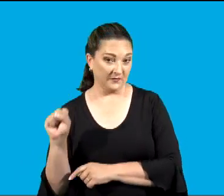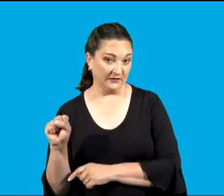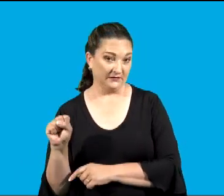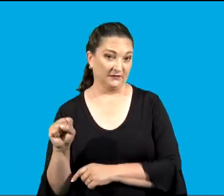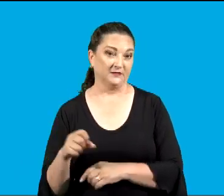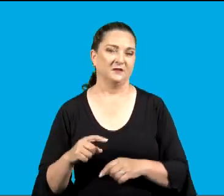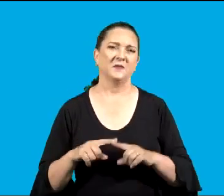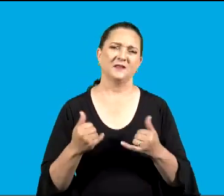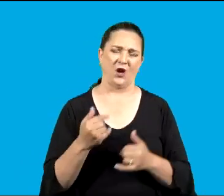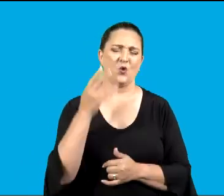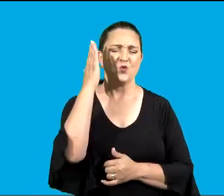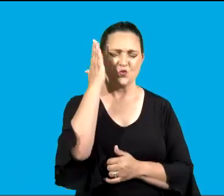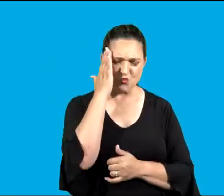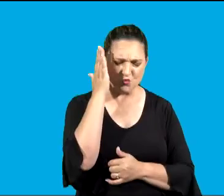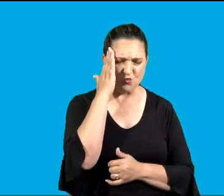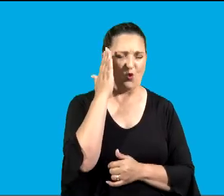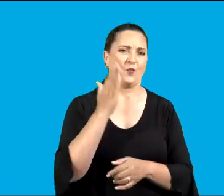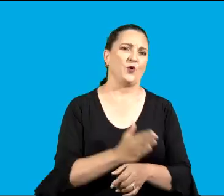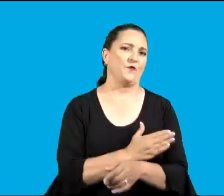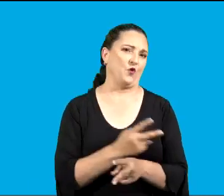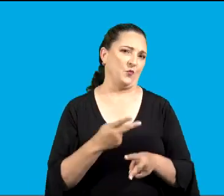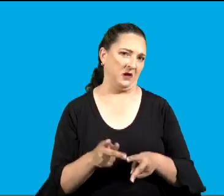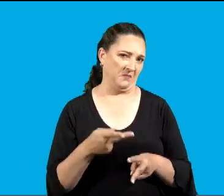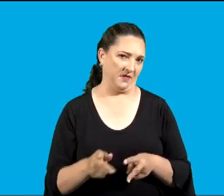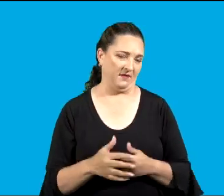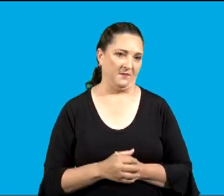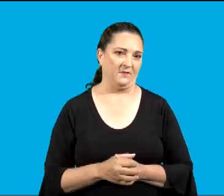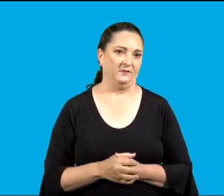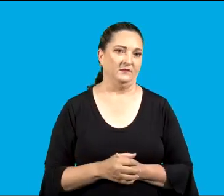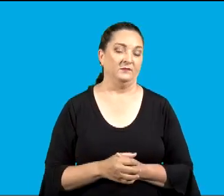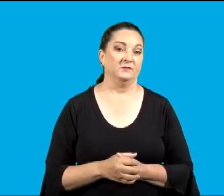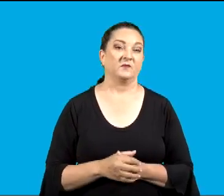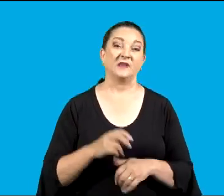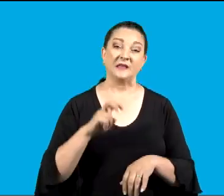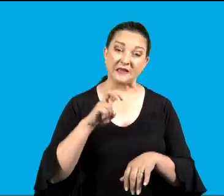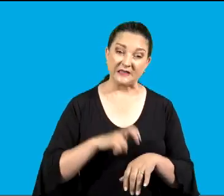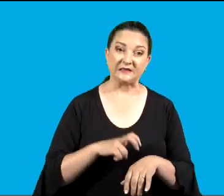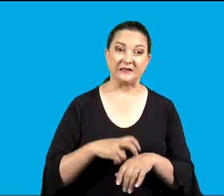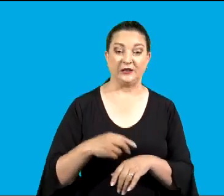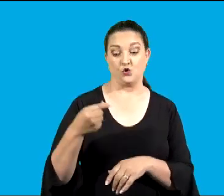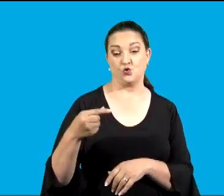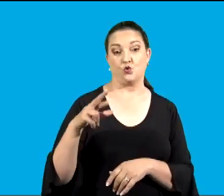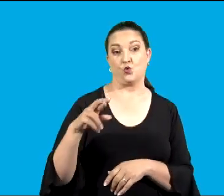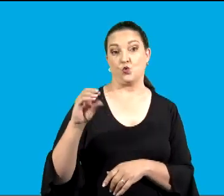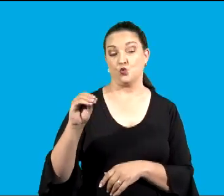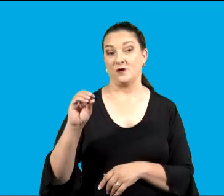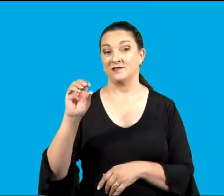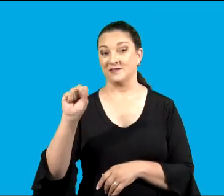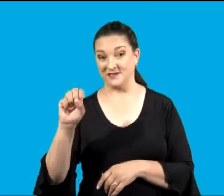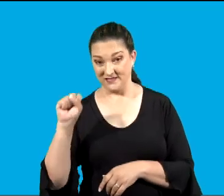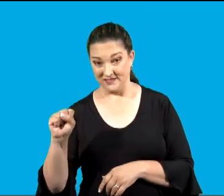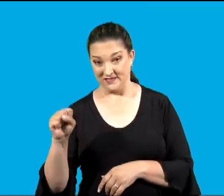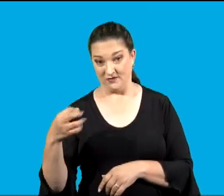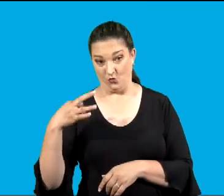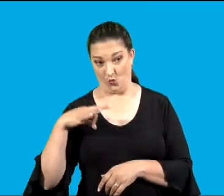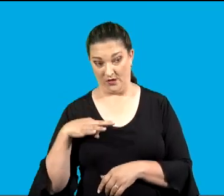note that when we are preparing our production cost statement, we need to record our gross